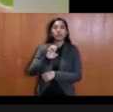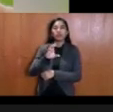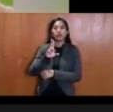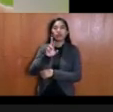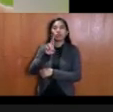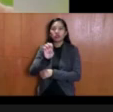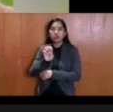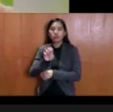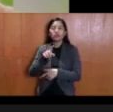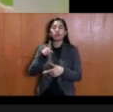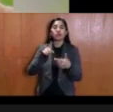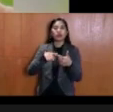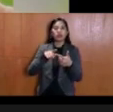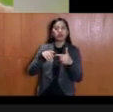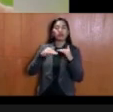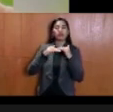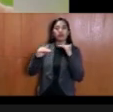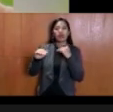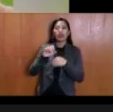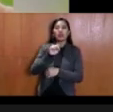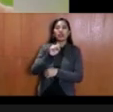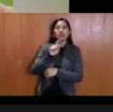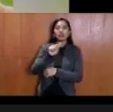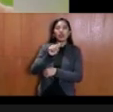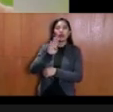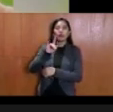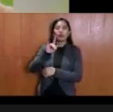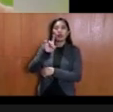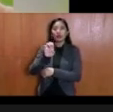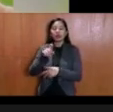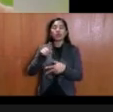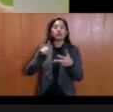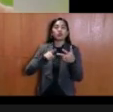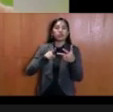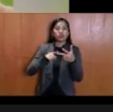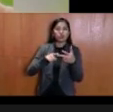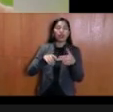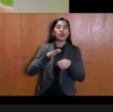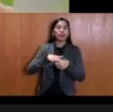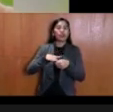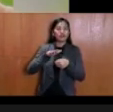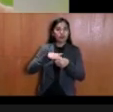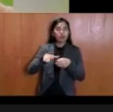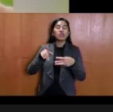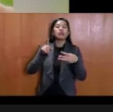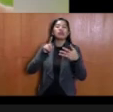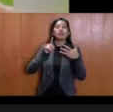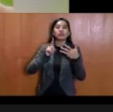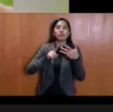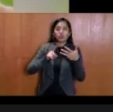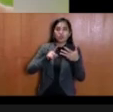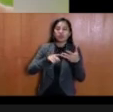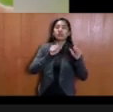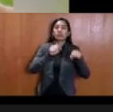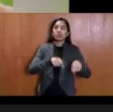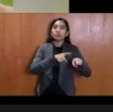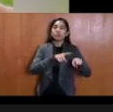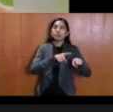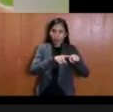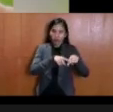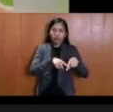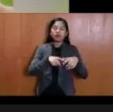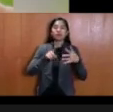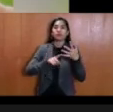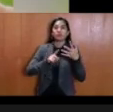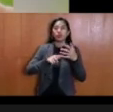it should be stable, it should be sufficient, it should be reliable, it should be